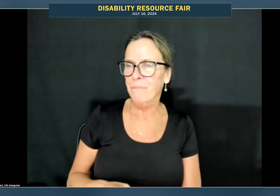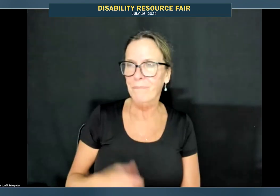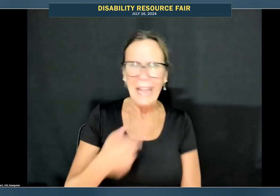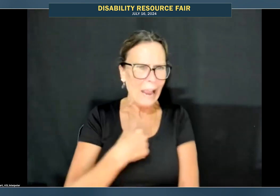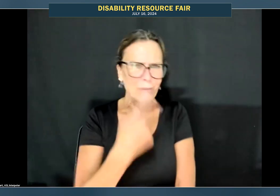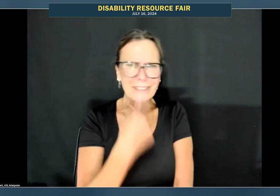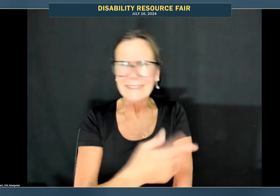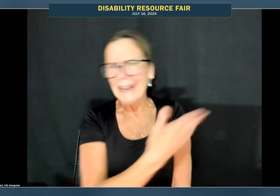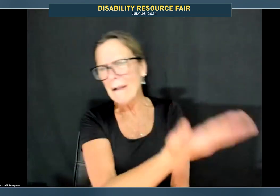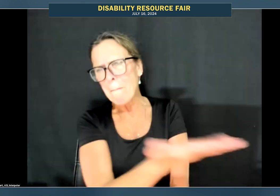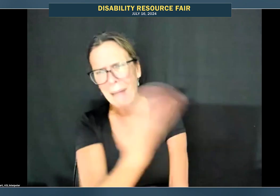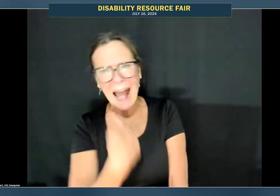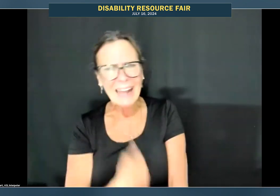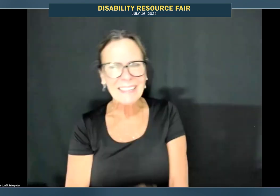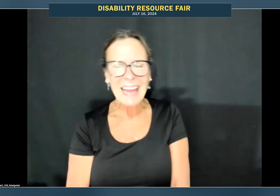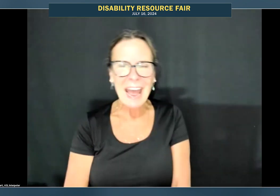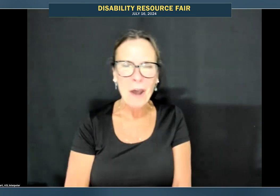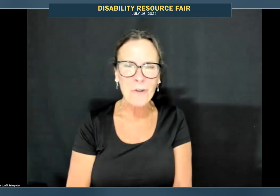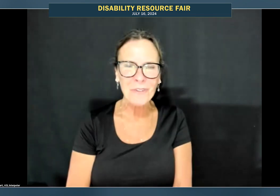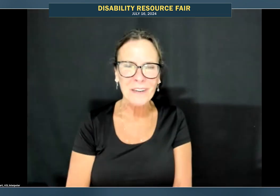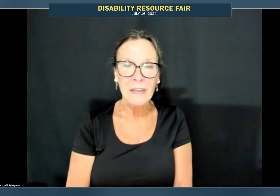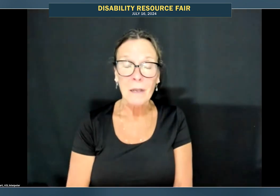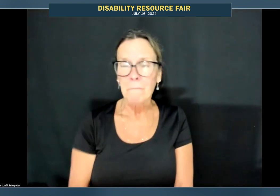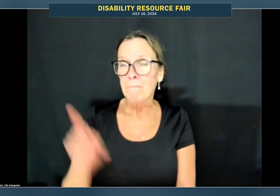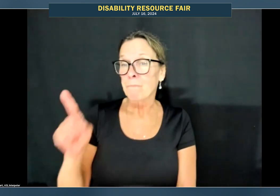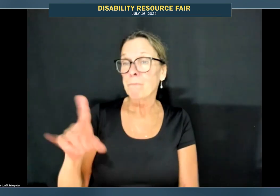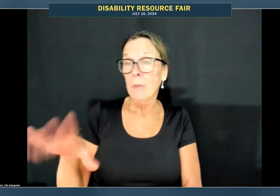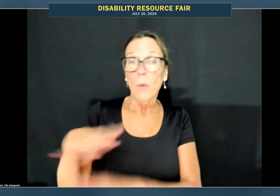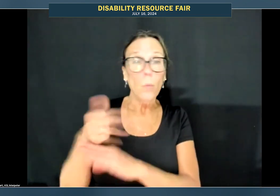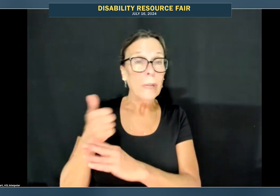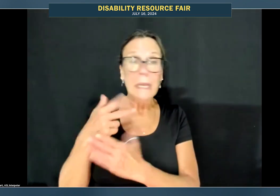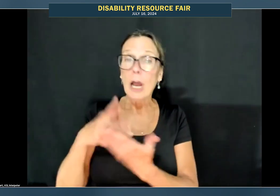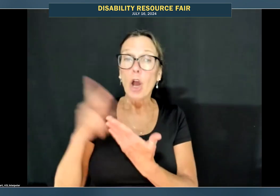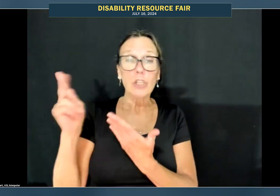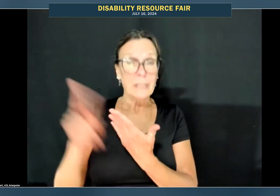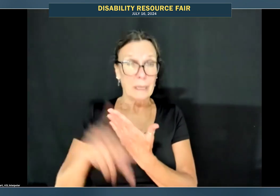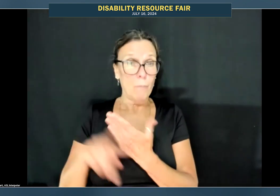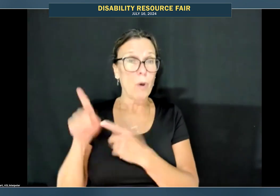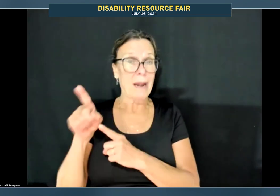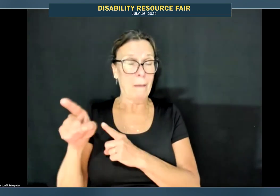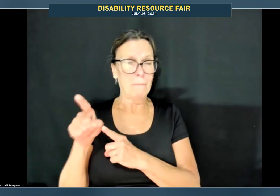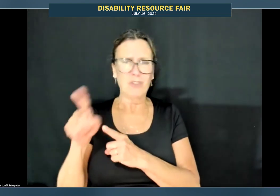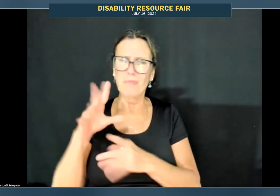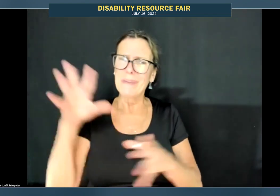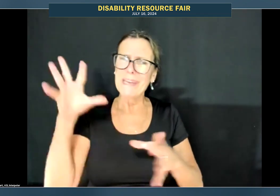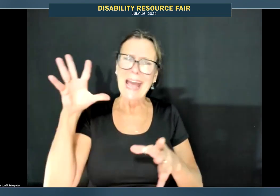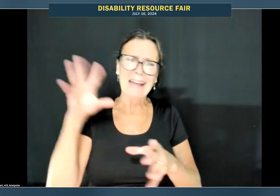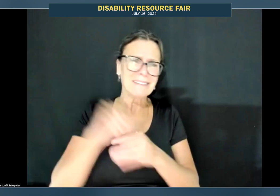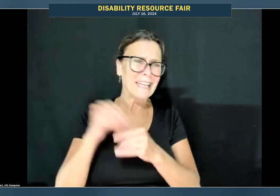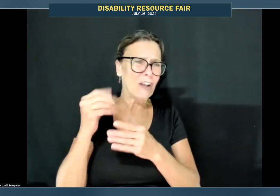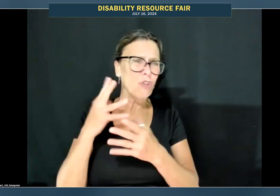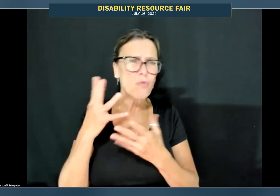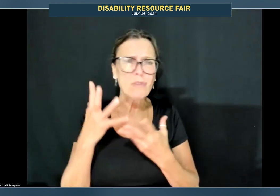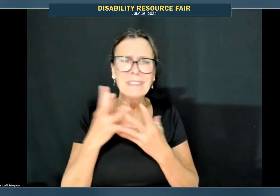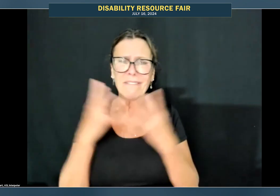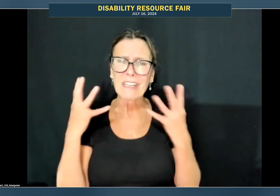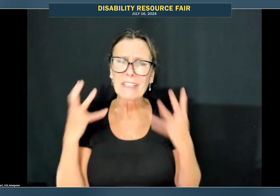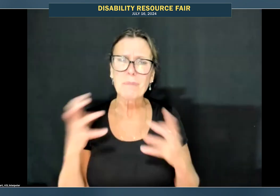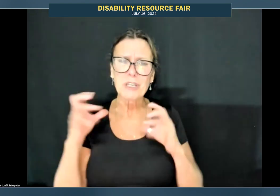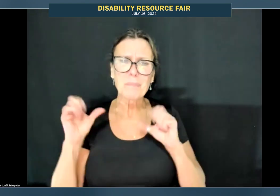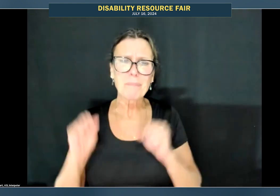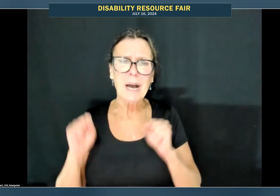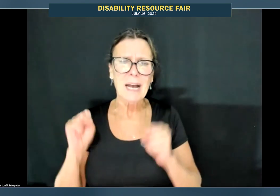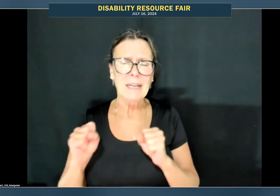down. The way we set our program up is designed to be as inclusive as possible and also to be